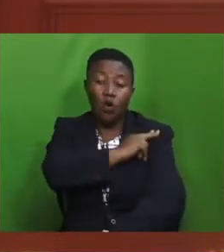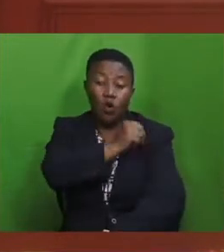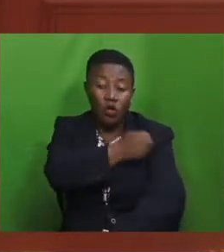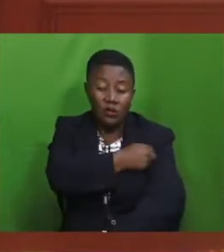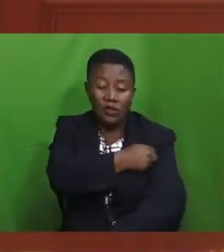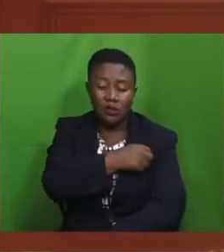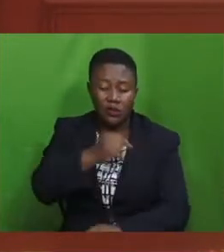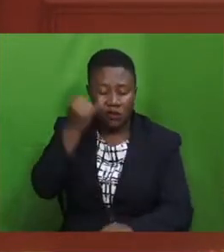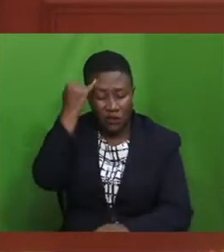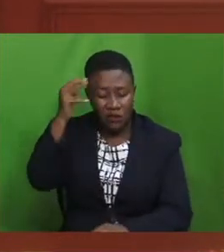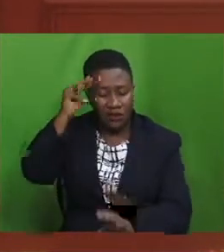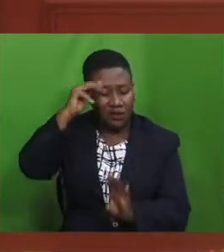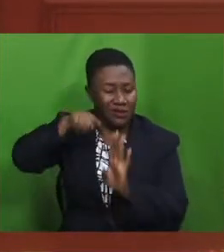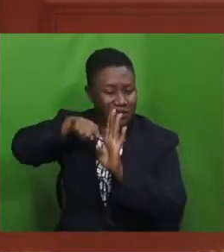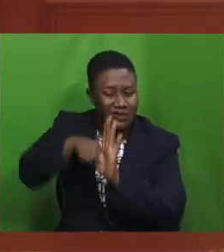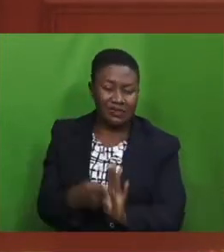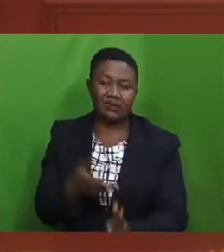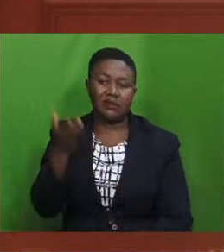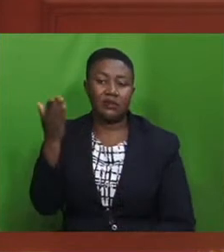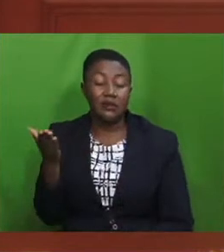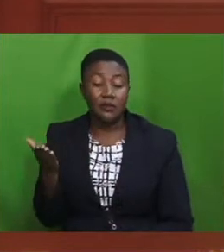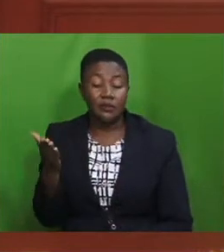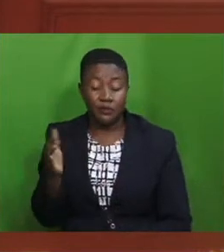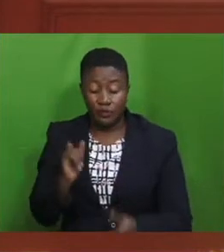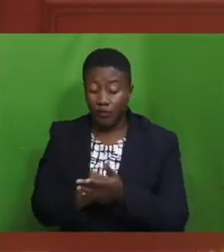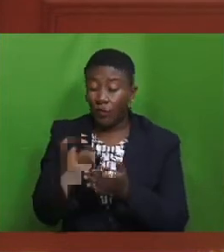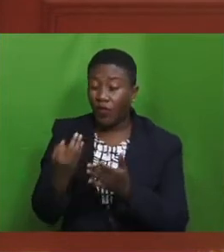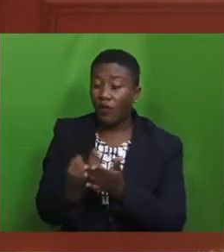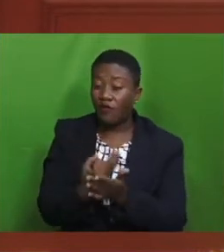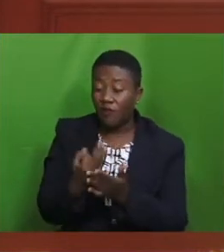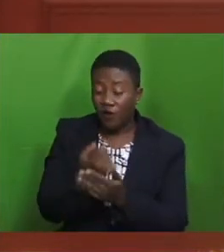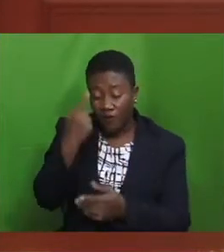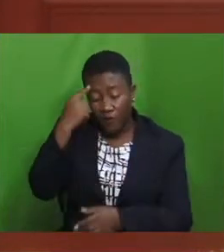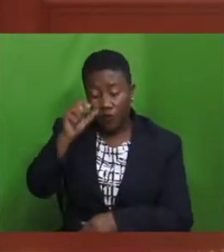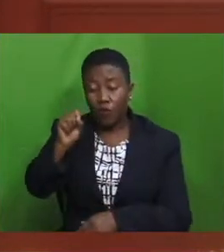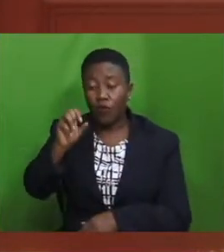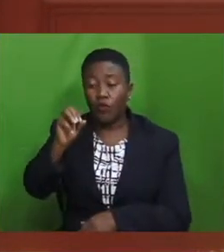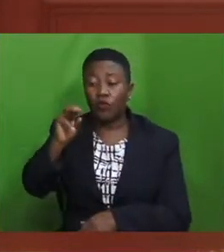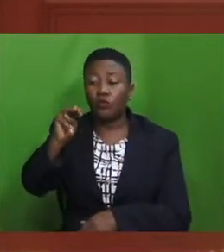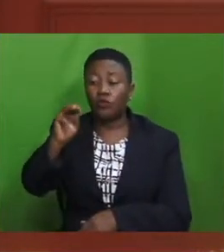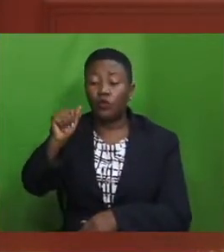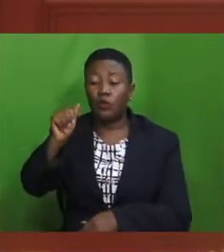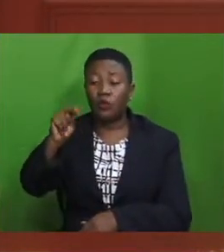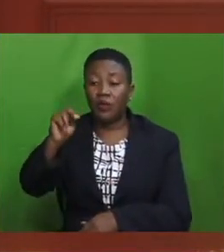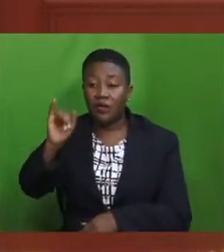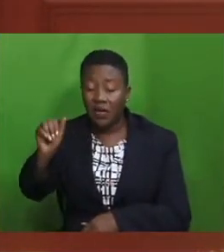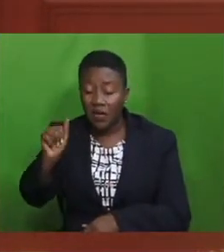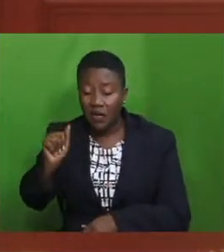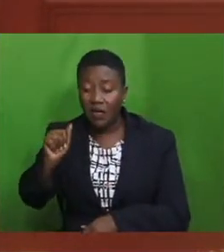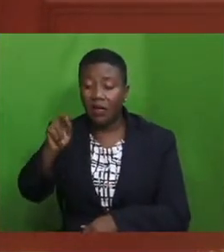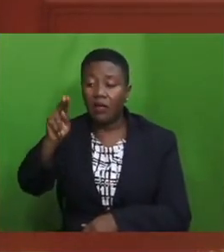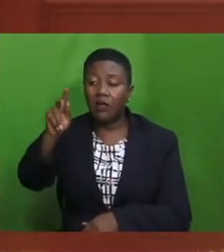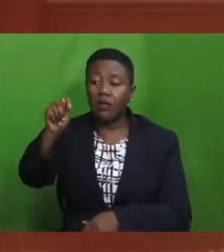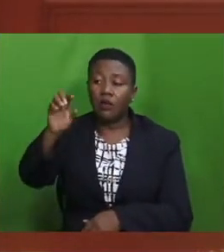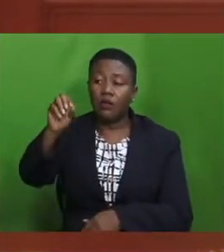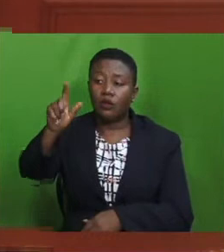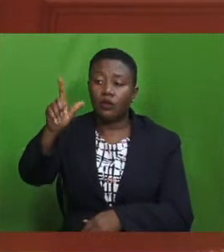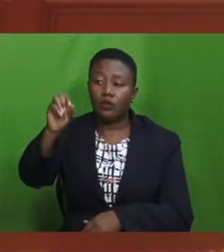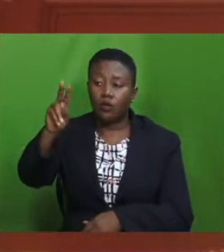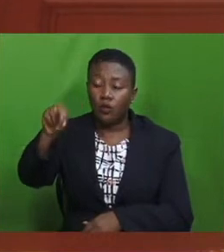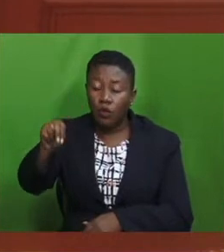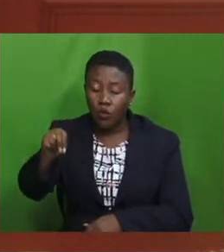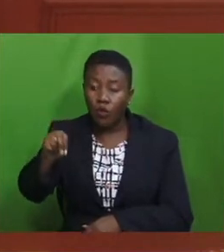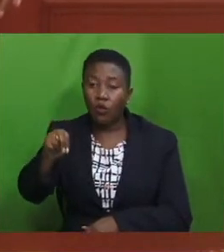can check the record, which was financed for Somanya, Tolang, in the Honorable Abeji's